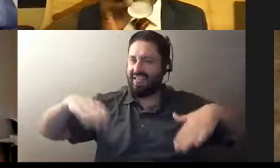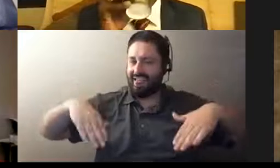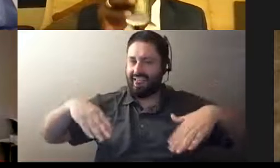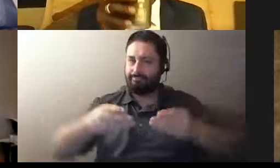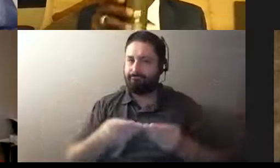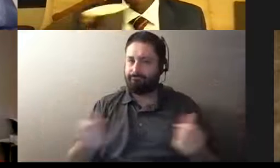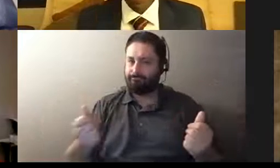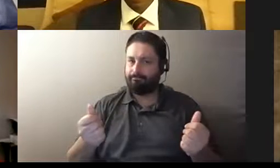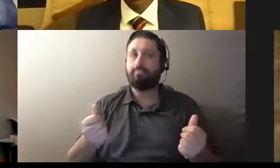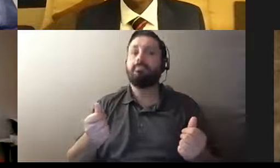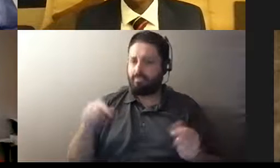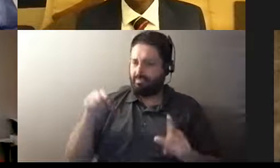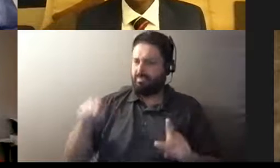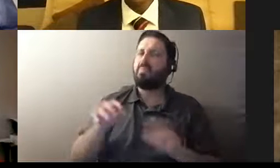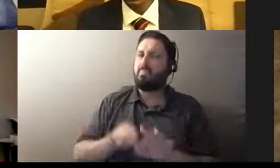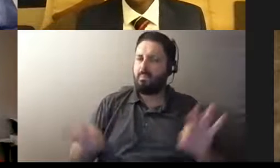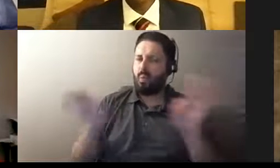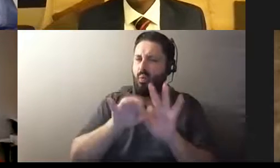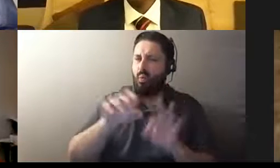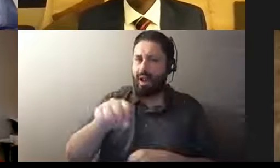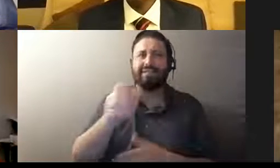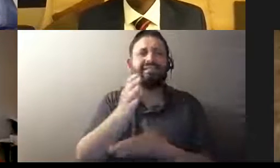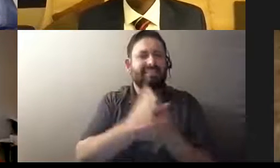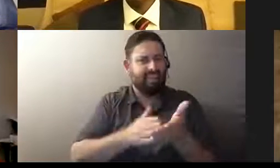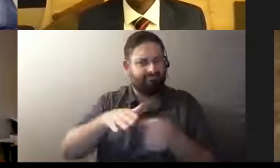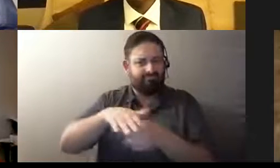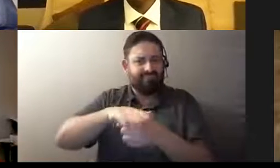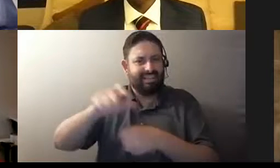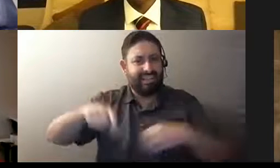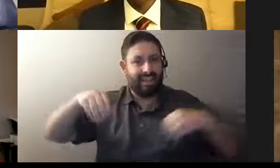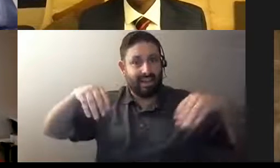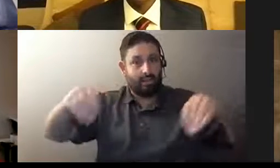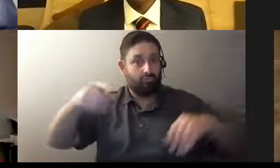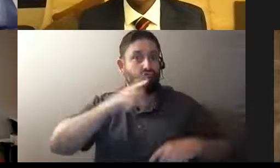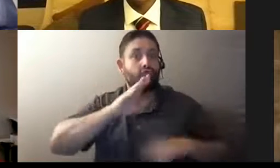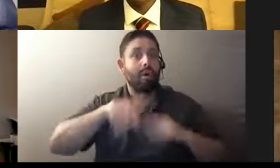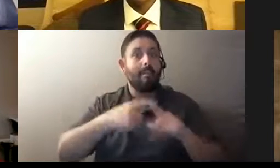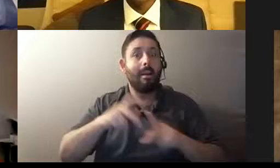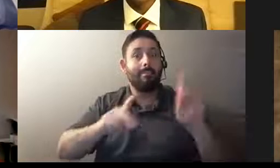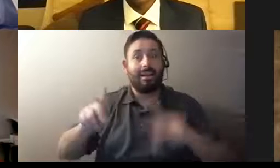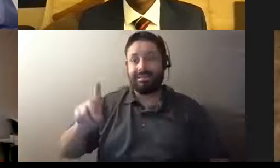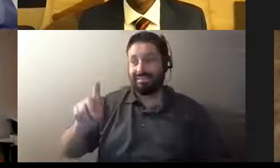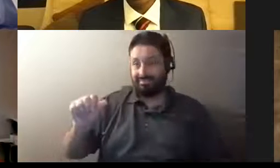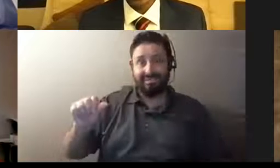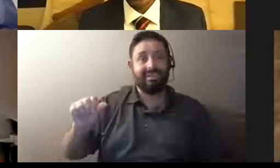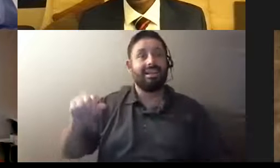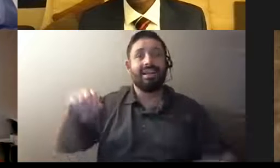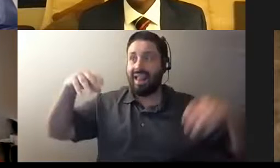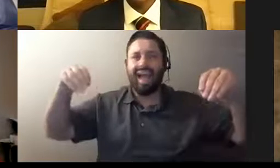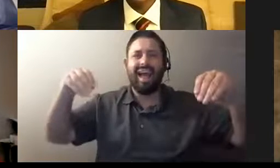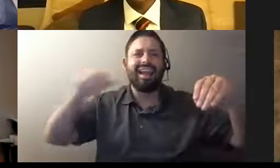think it is important. There are places that need lighting. You talk about people with disabilities, not only lighting, we need